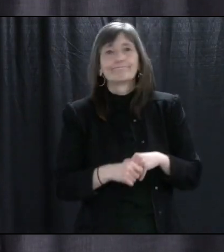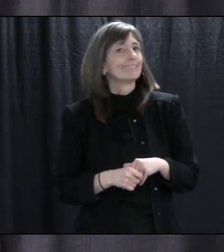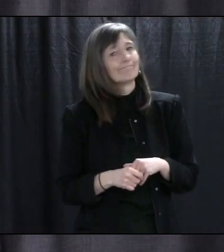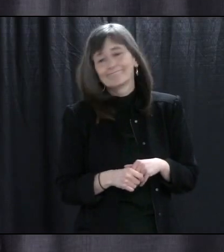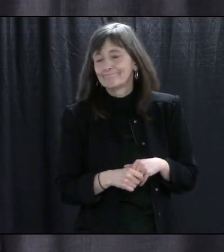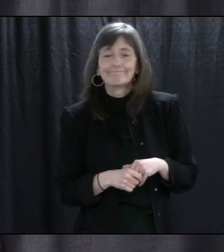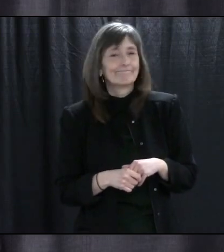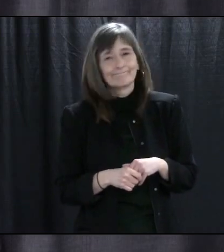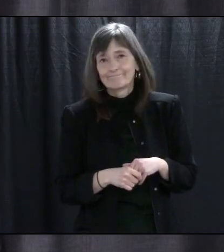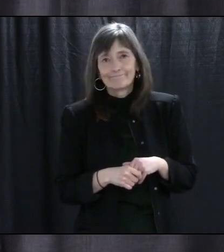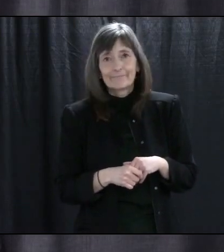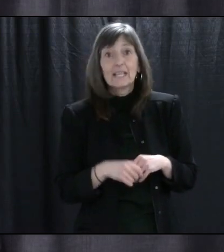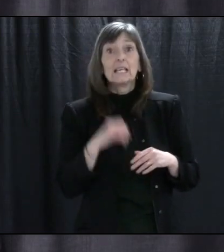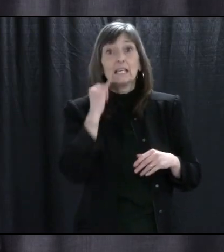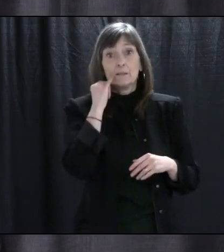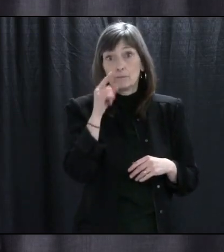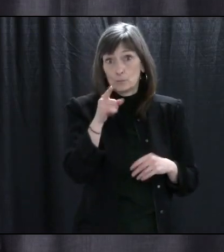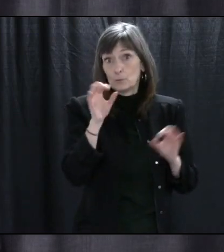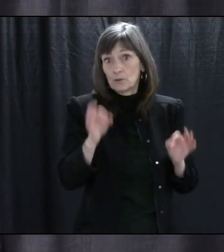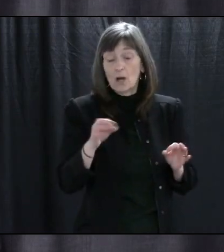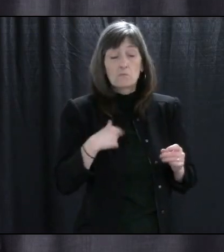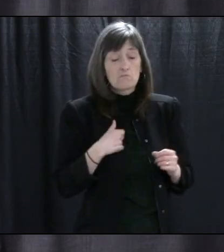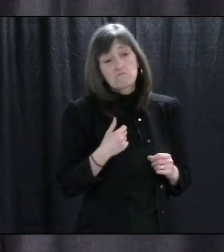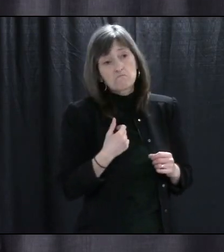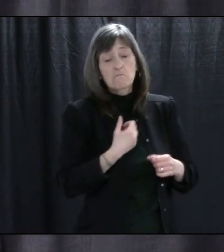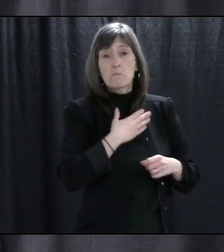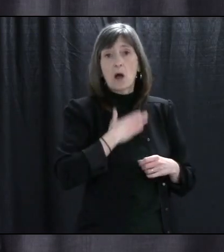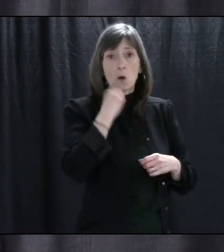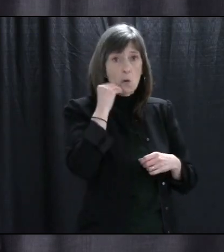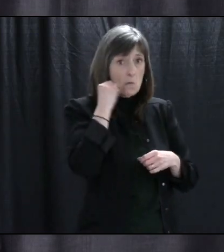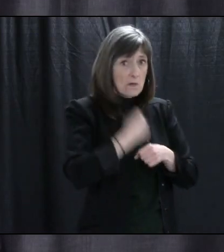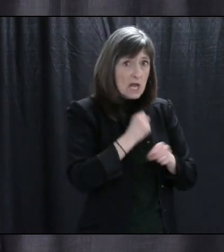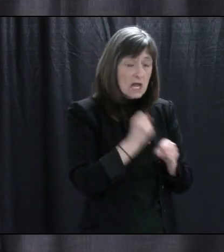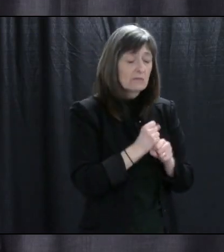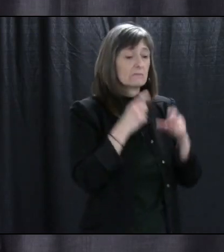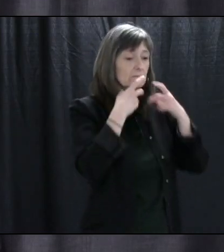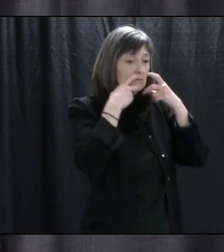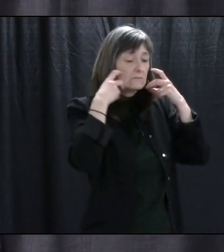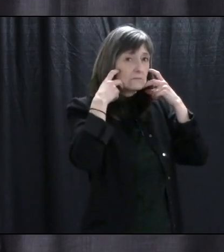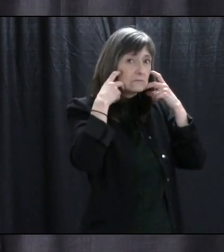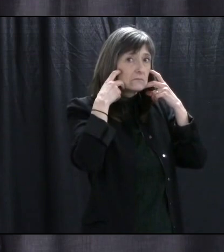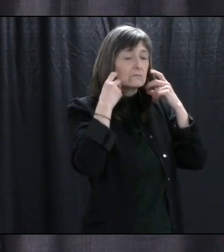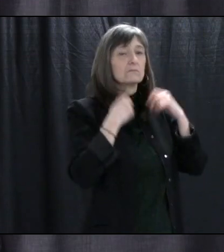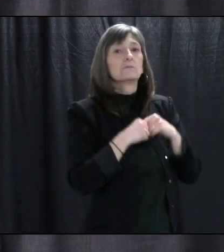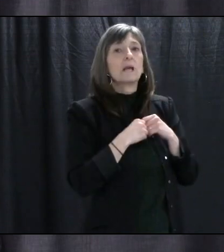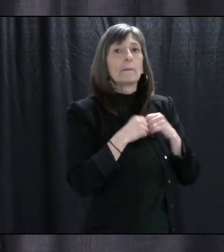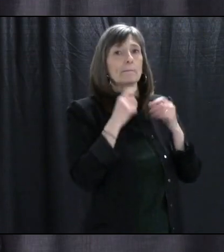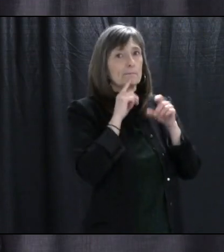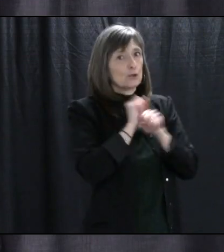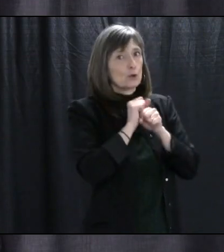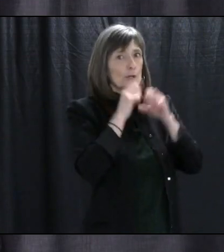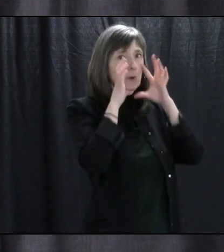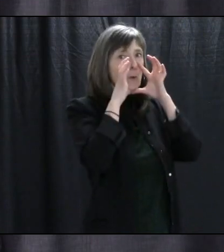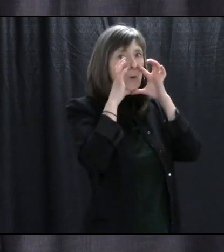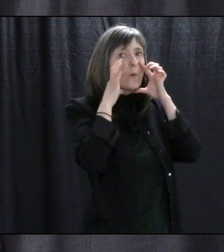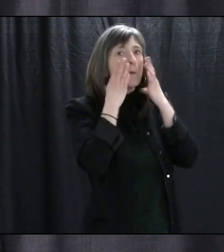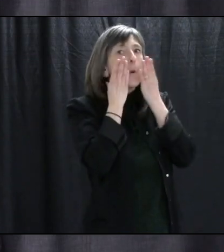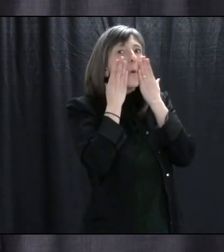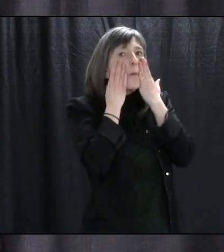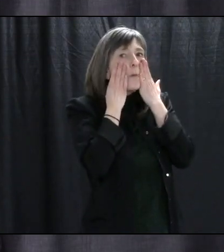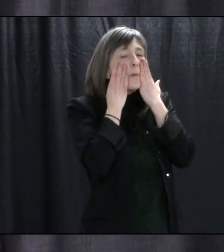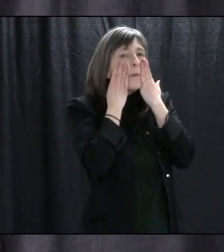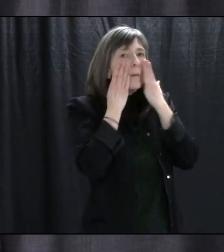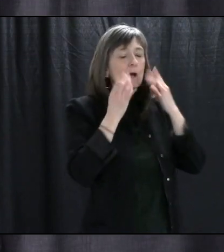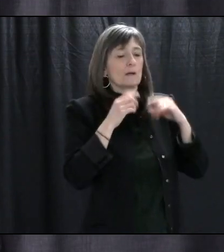you do choose to wear a non-medical mask, ensure it is well fitted and avoid moving it around or adjusting it often.